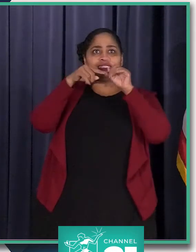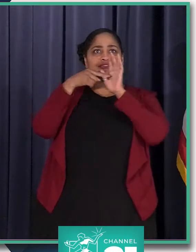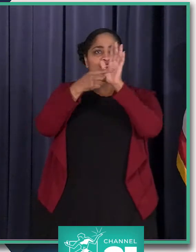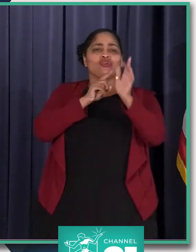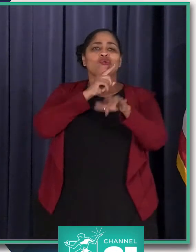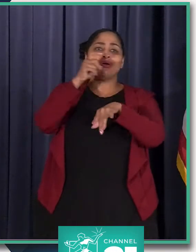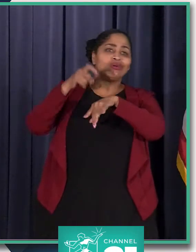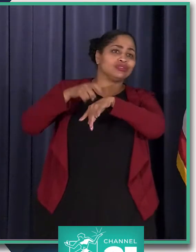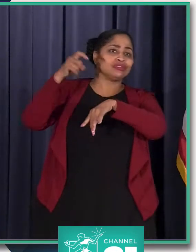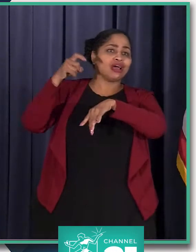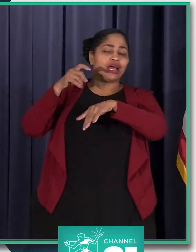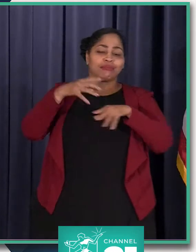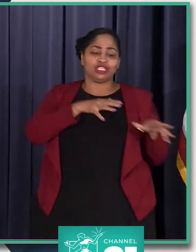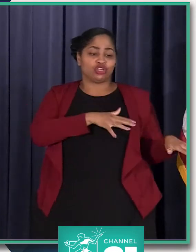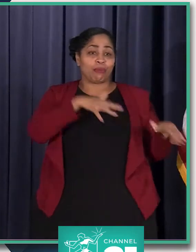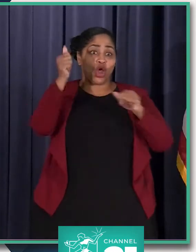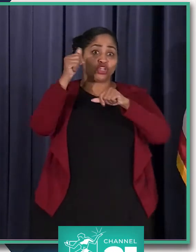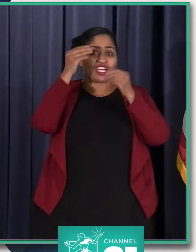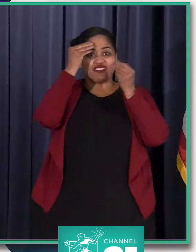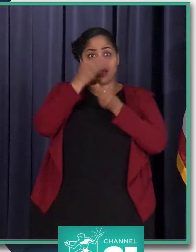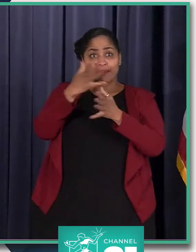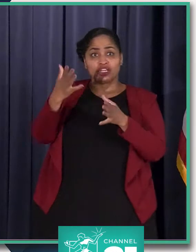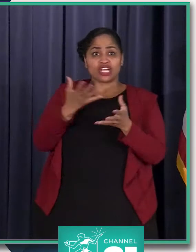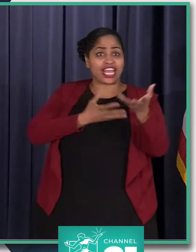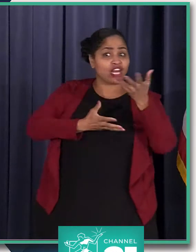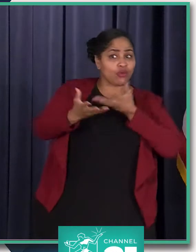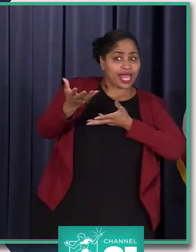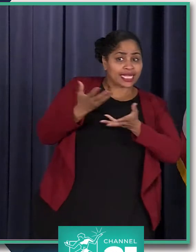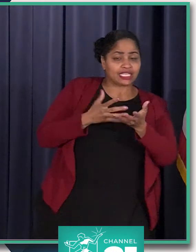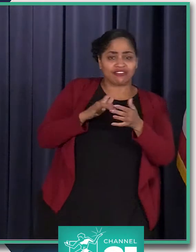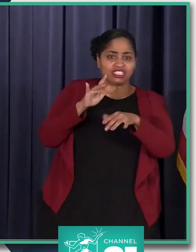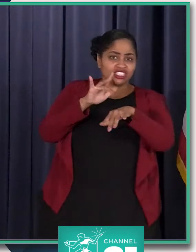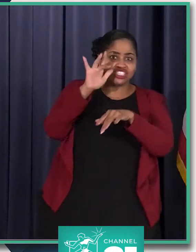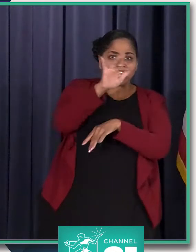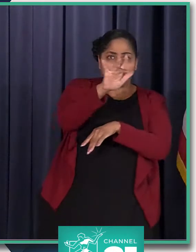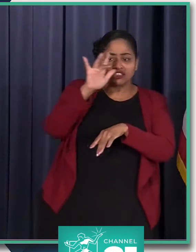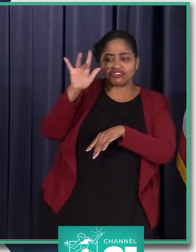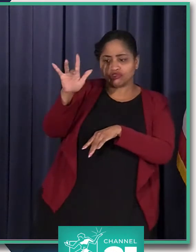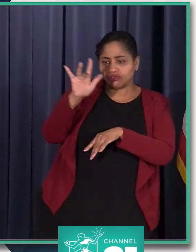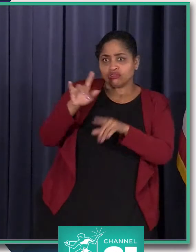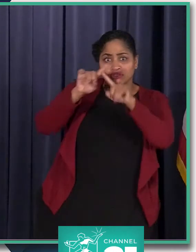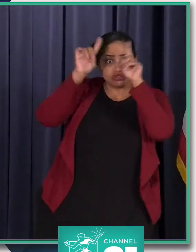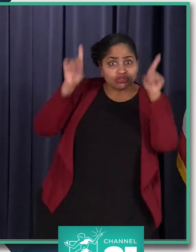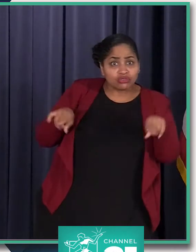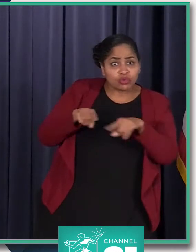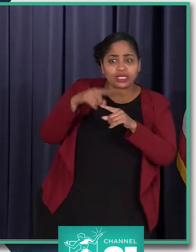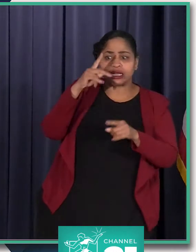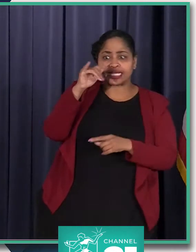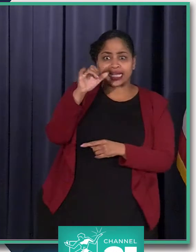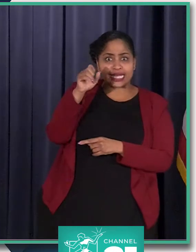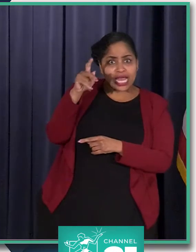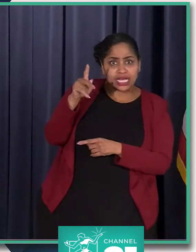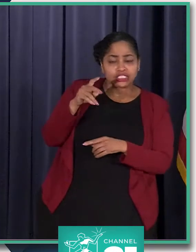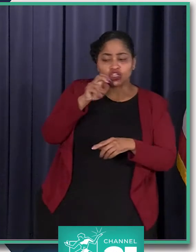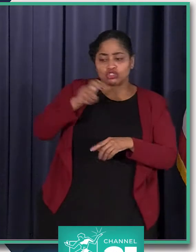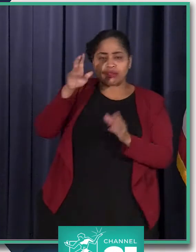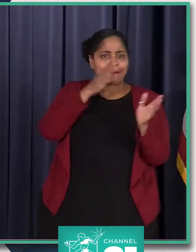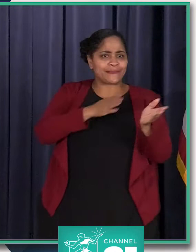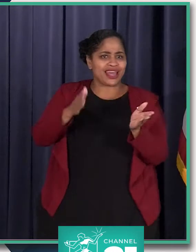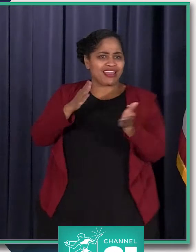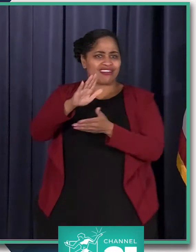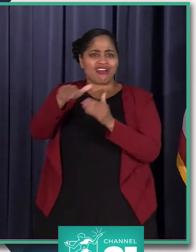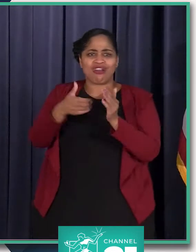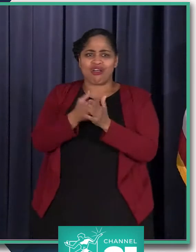real-time departure information, interactive touch screens, kiosks with trip planning. It's going to